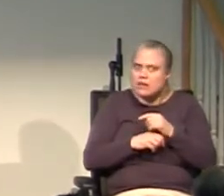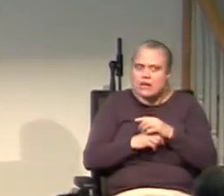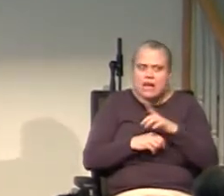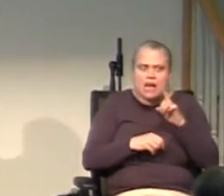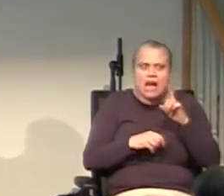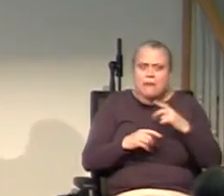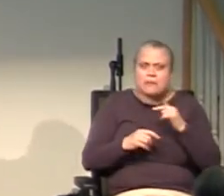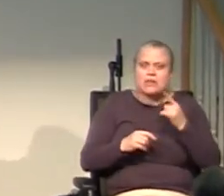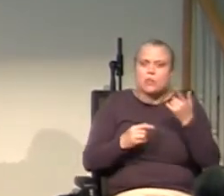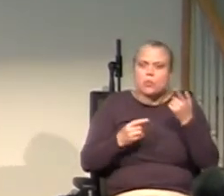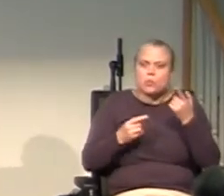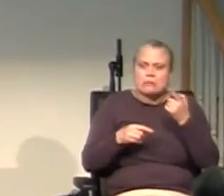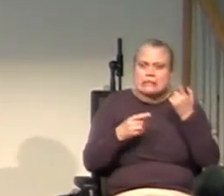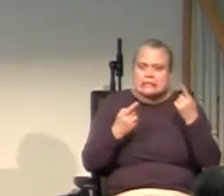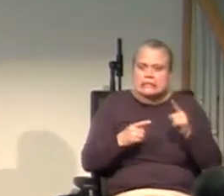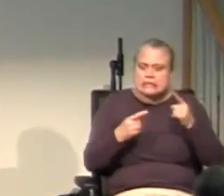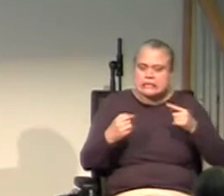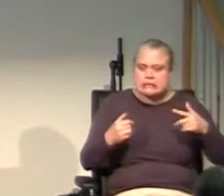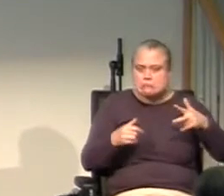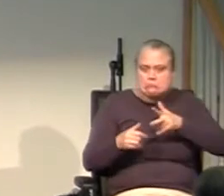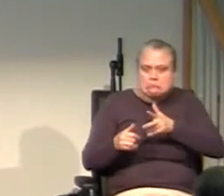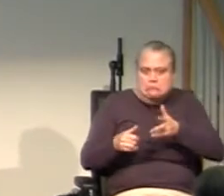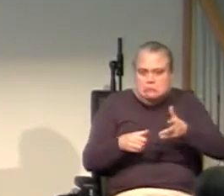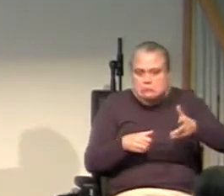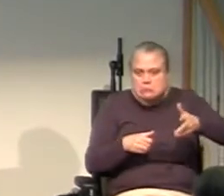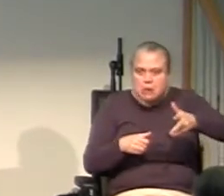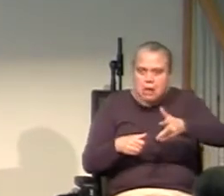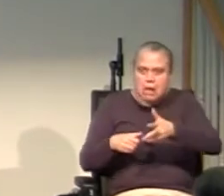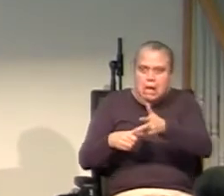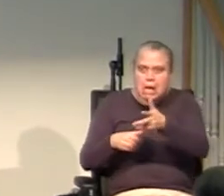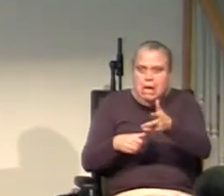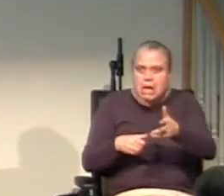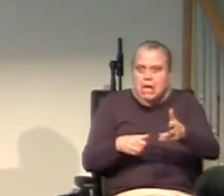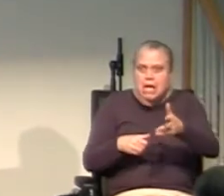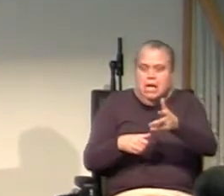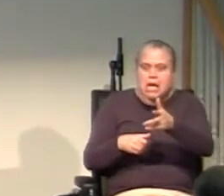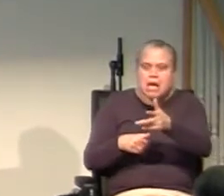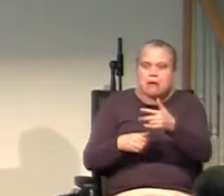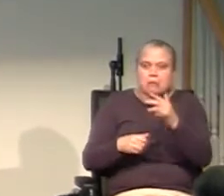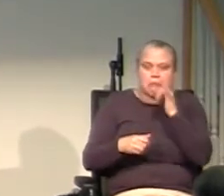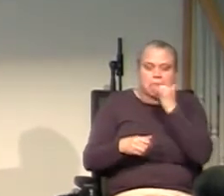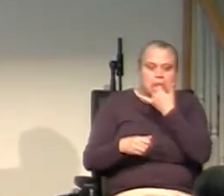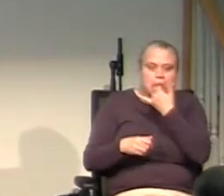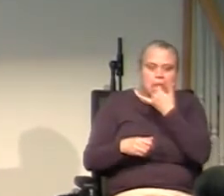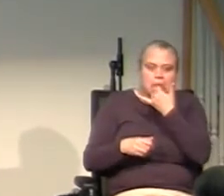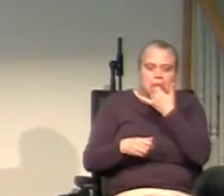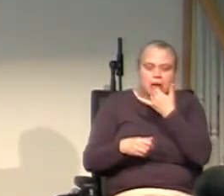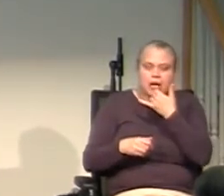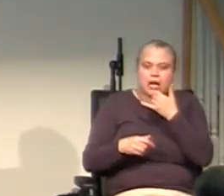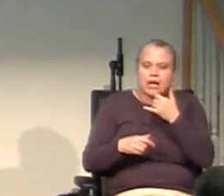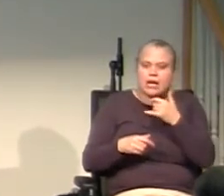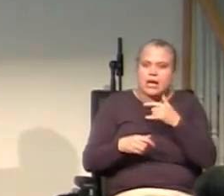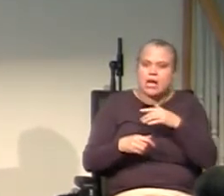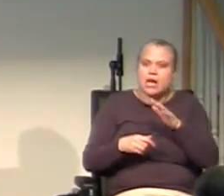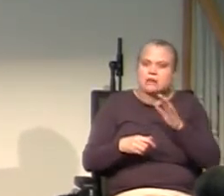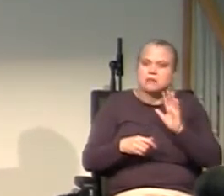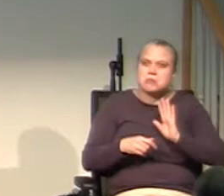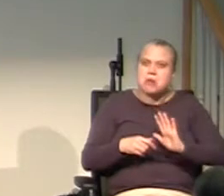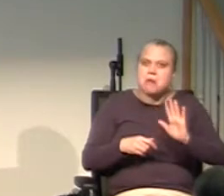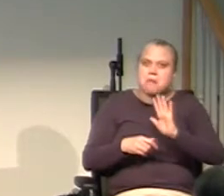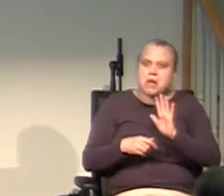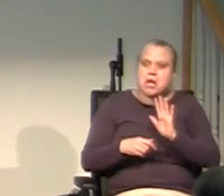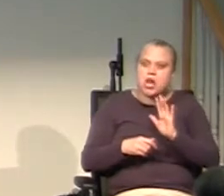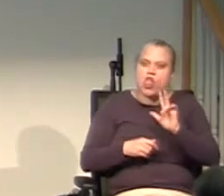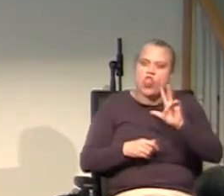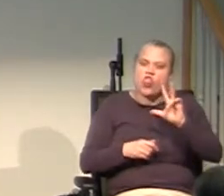I was coming down a mountain. I used to drive off the highway equipment, and I had about 27